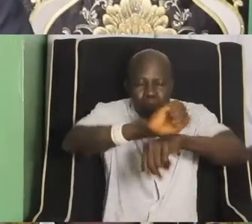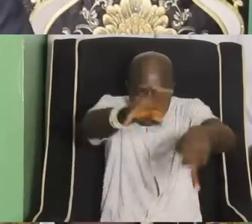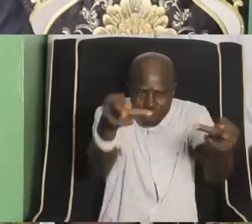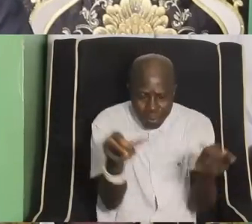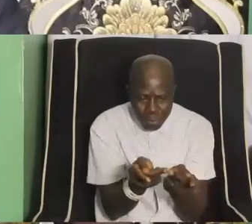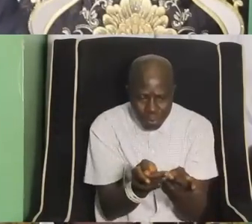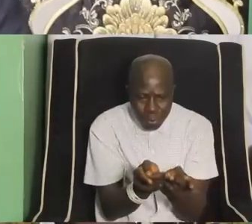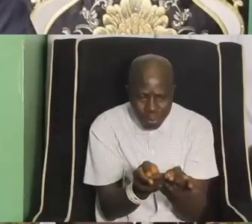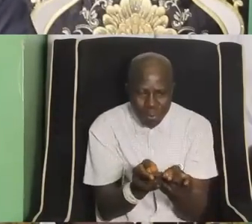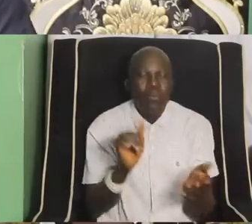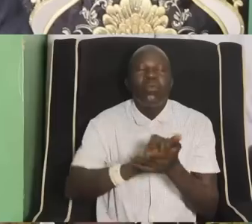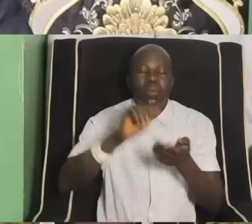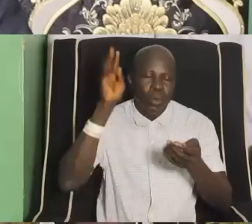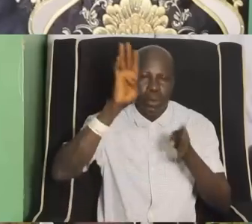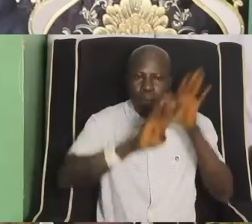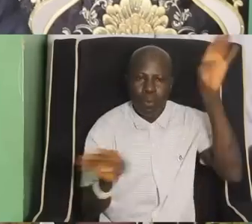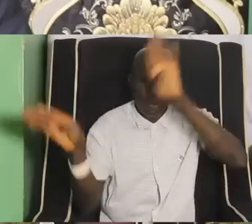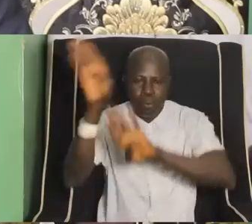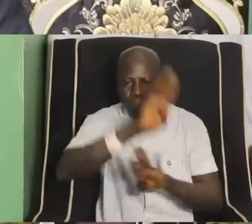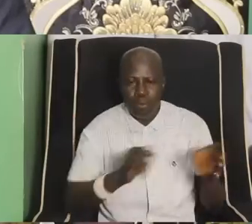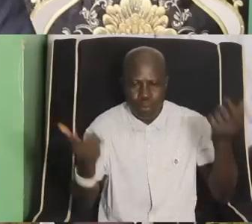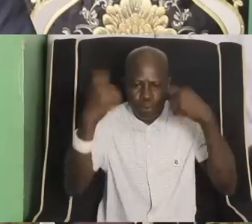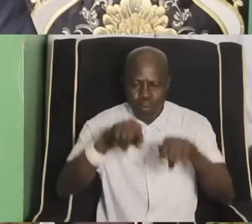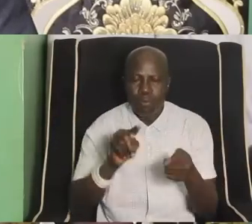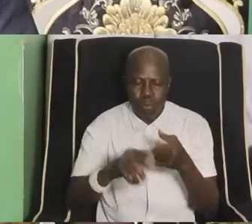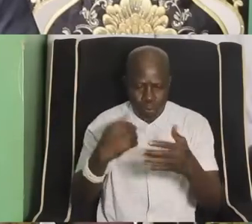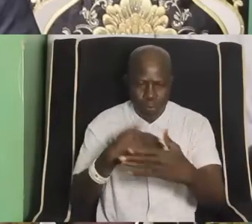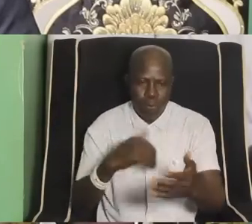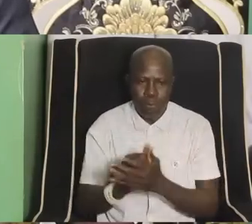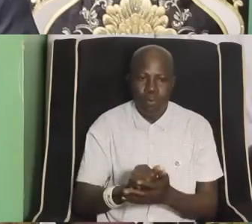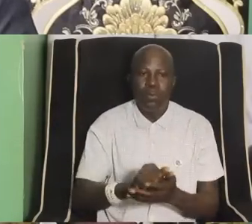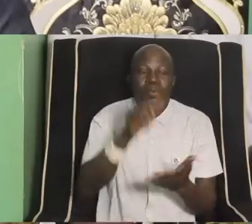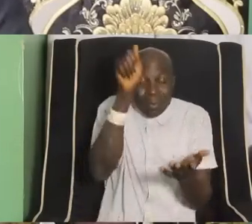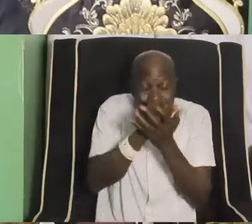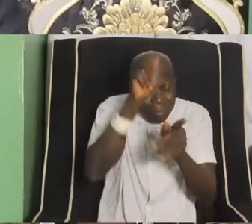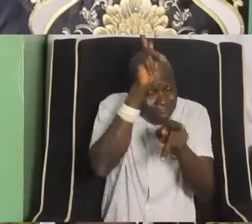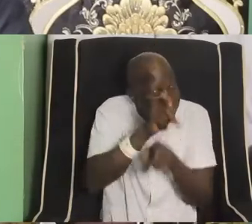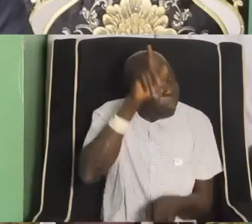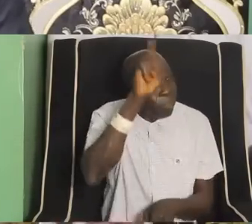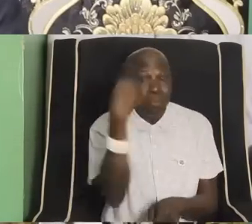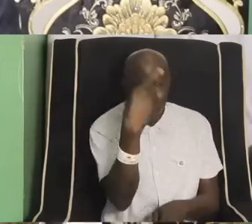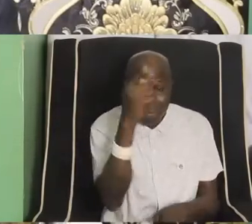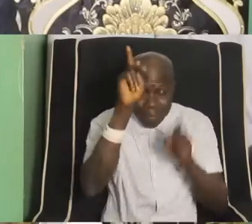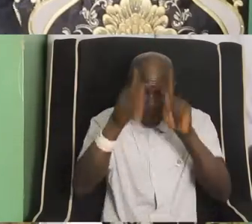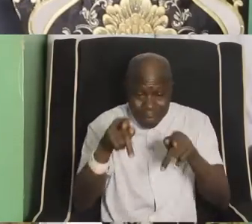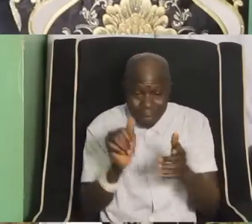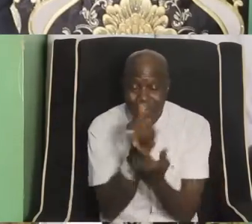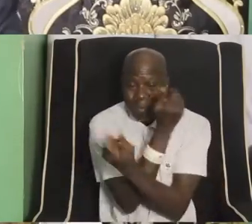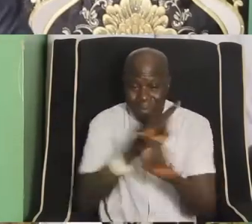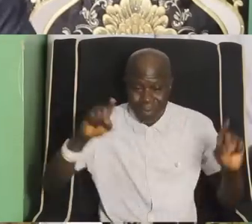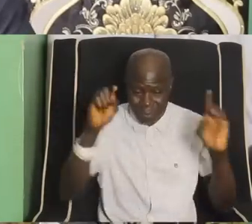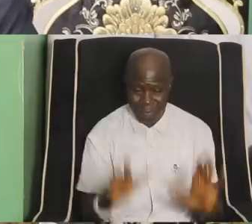company that he works. If that will come back, there will be a temptation coming and, before and, you. And the only person that can